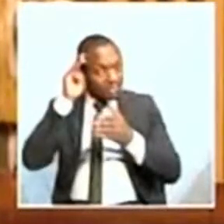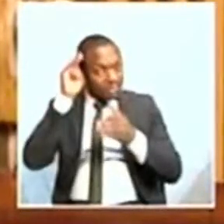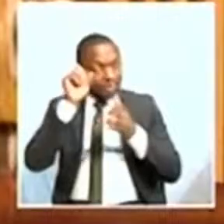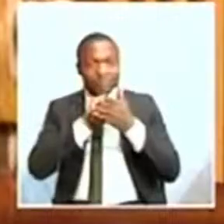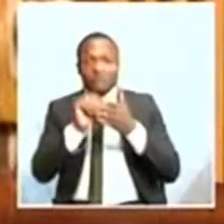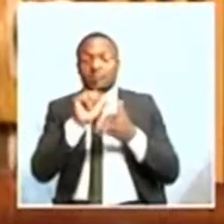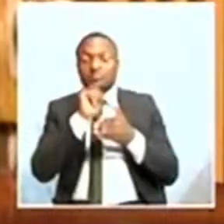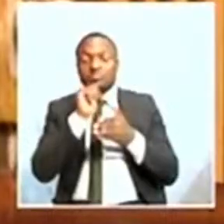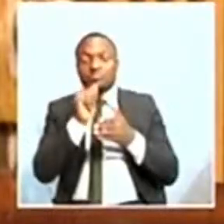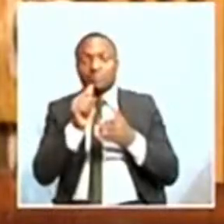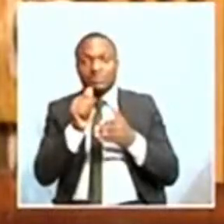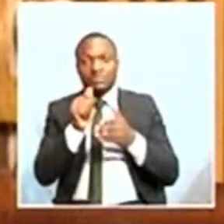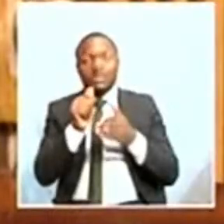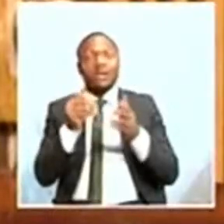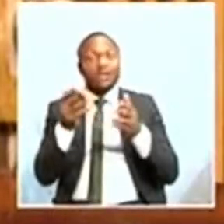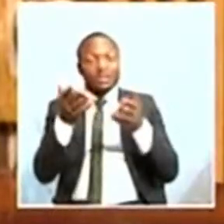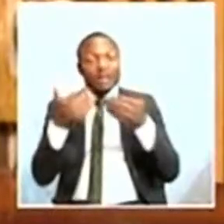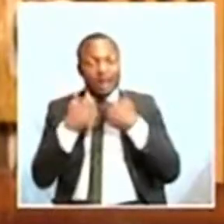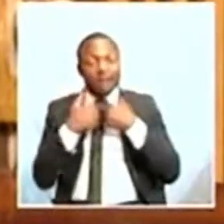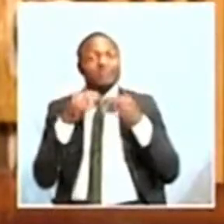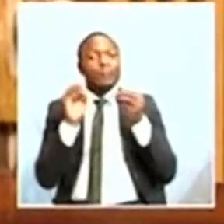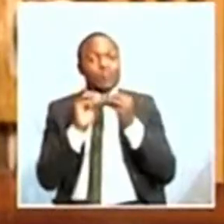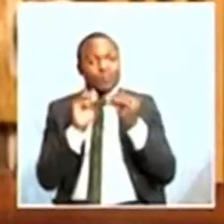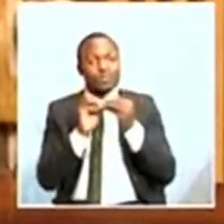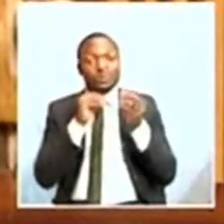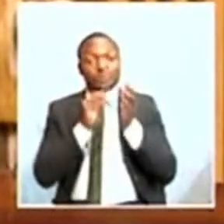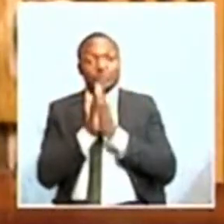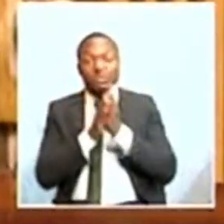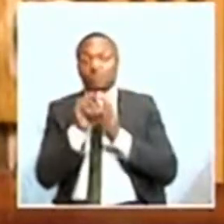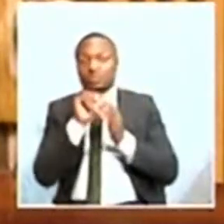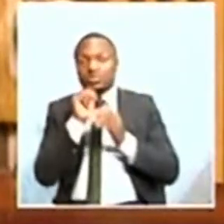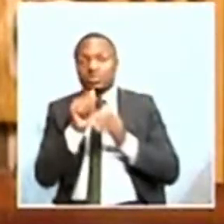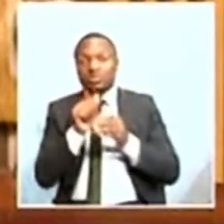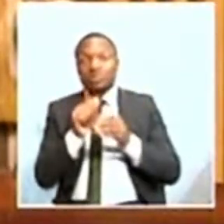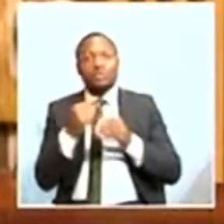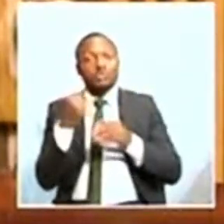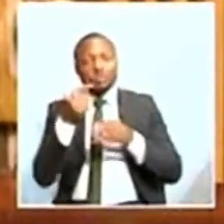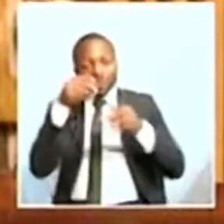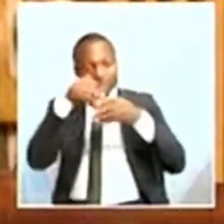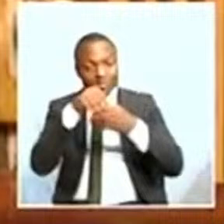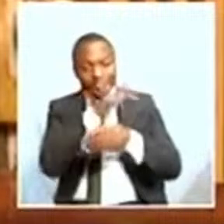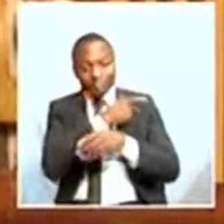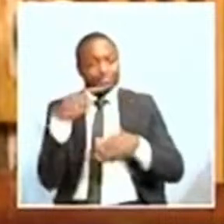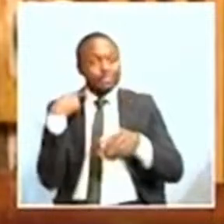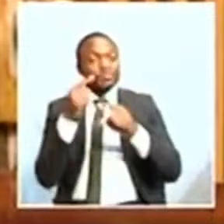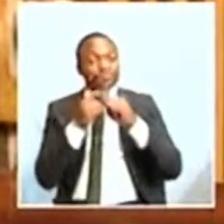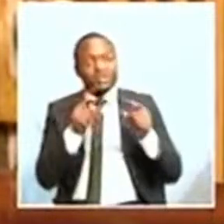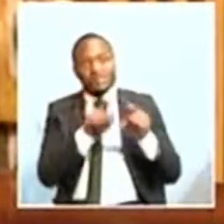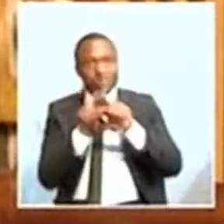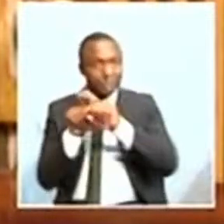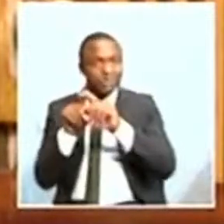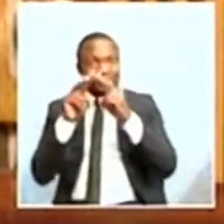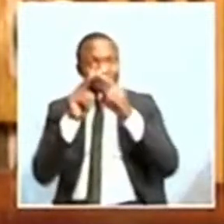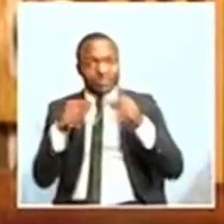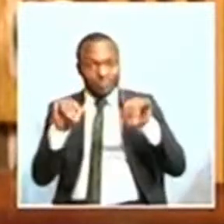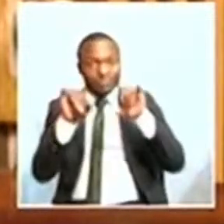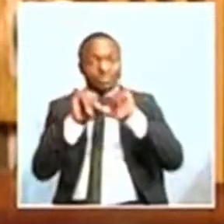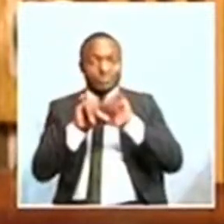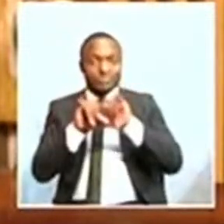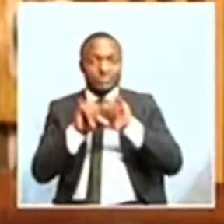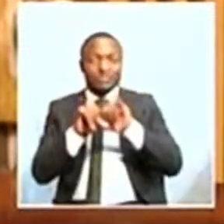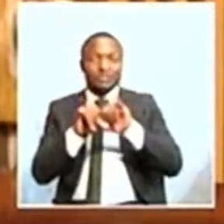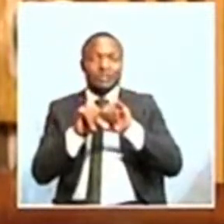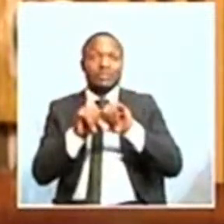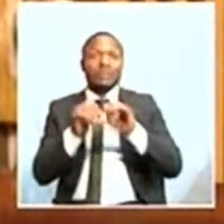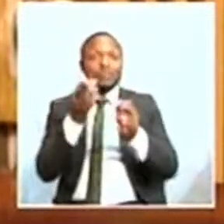did raise a lot of interest, not only of course amongst the members of Parliament, but of course it's very important, and she